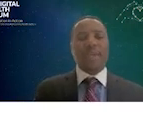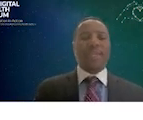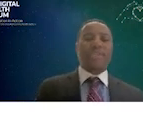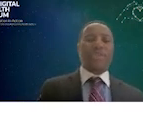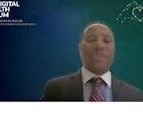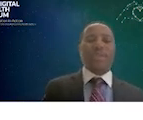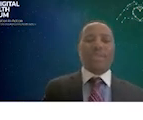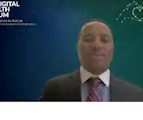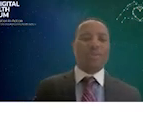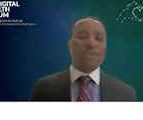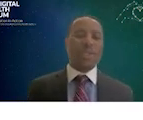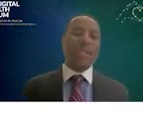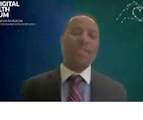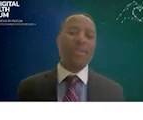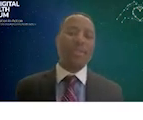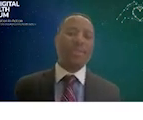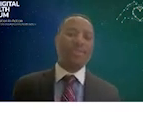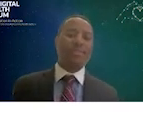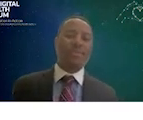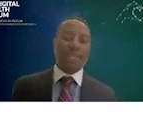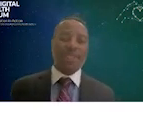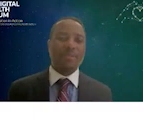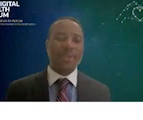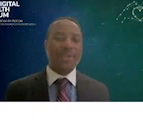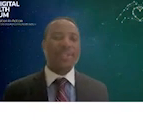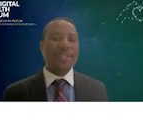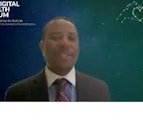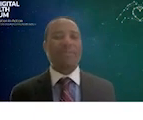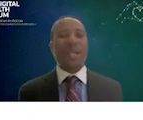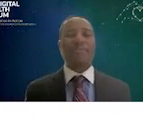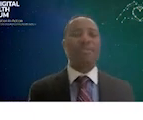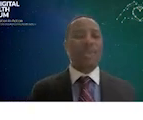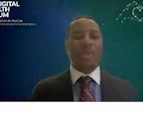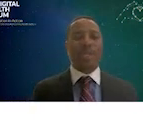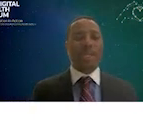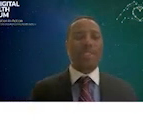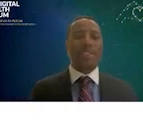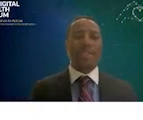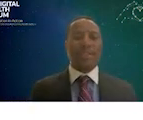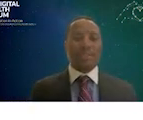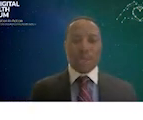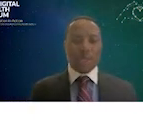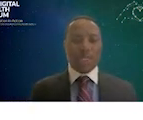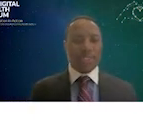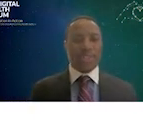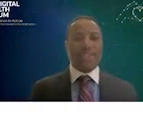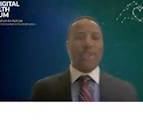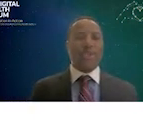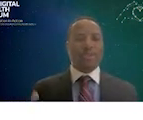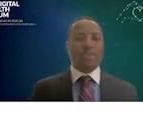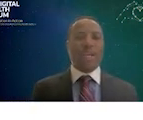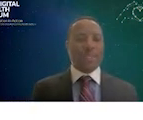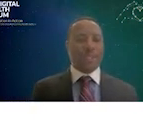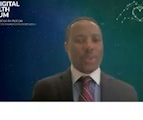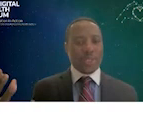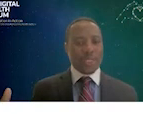platform and ensure that this provincial attachment system is indeed a platform to connect the patient to